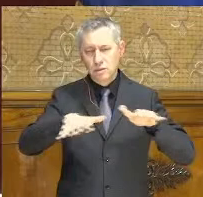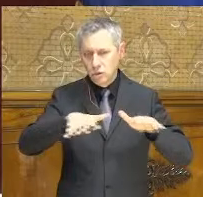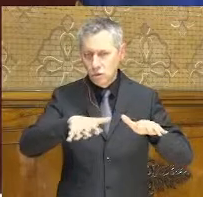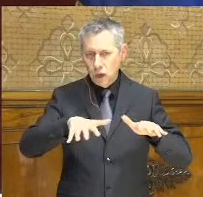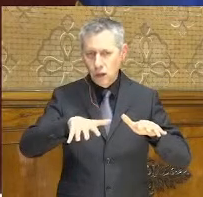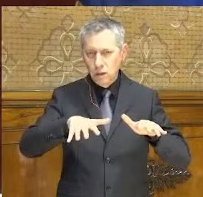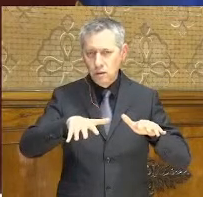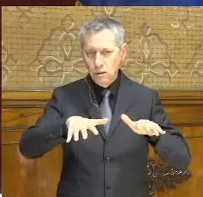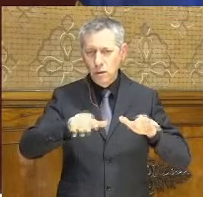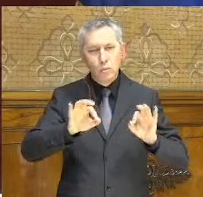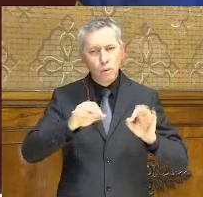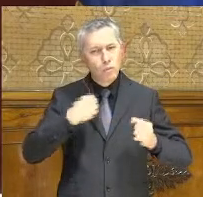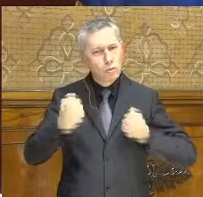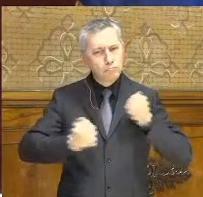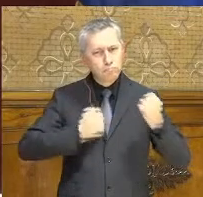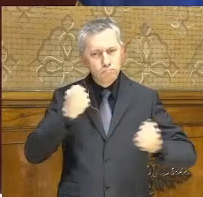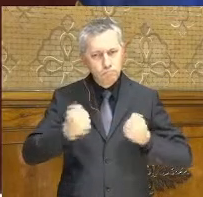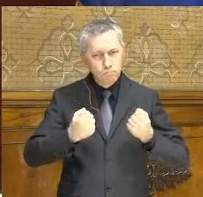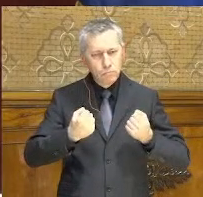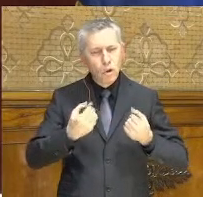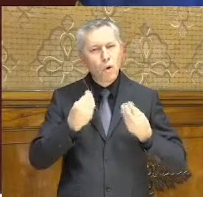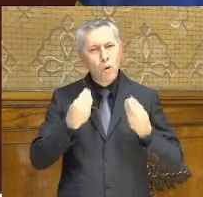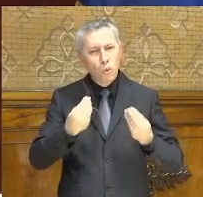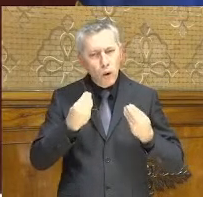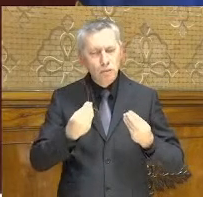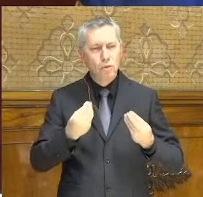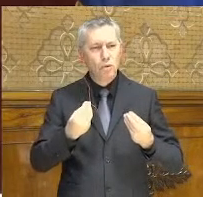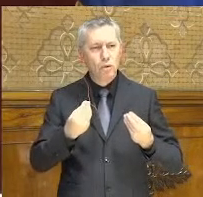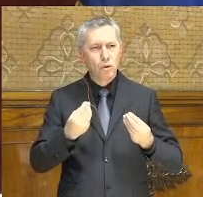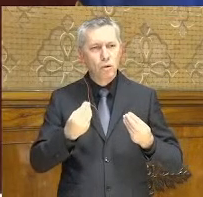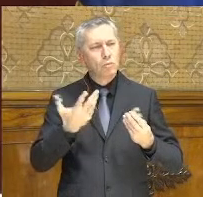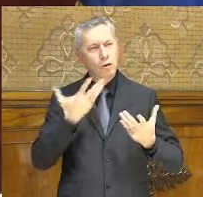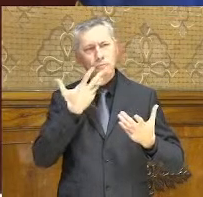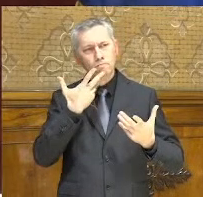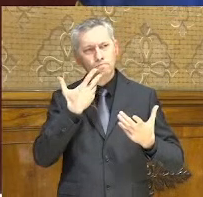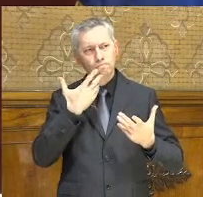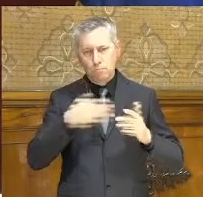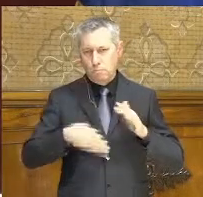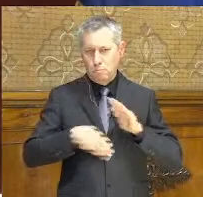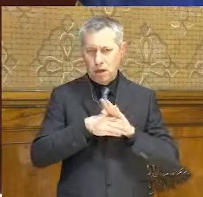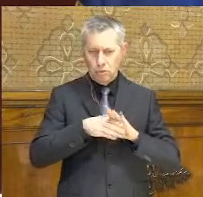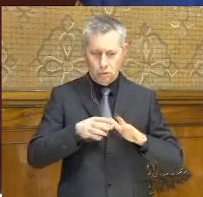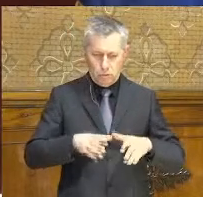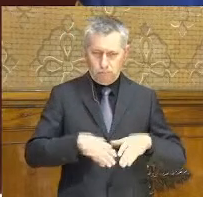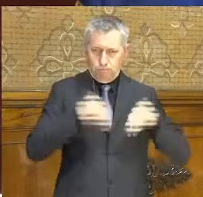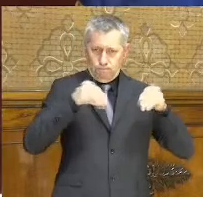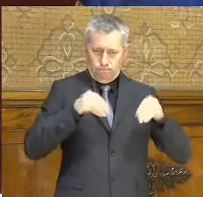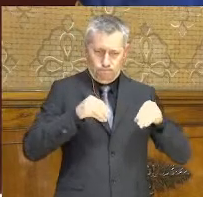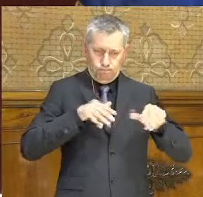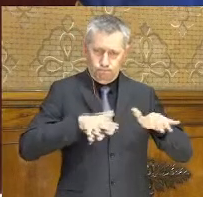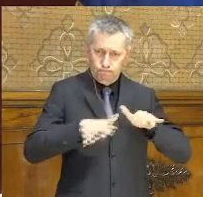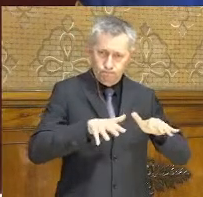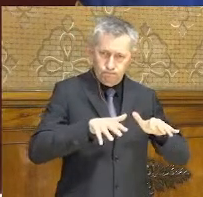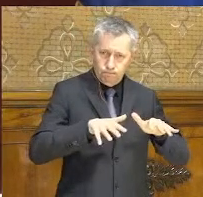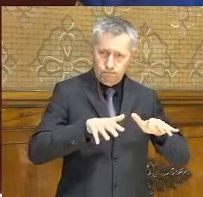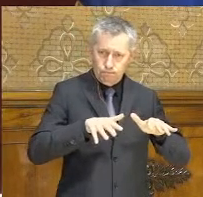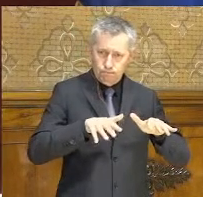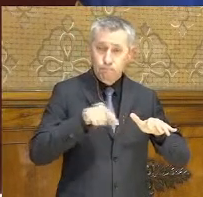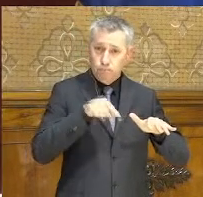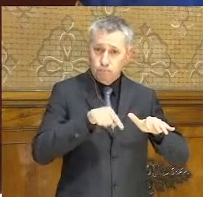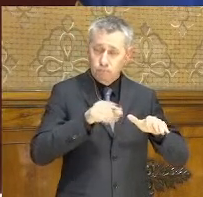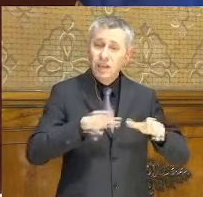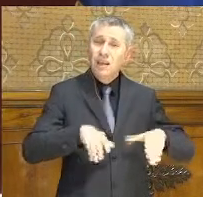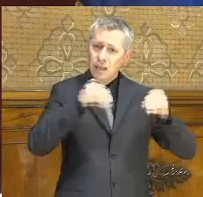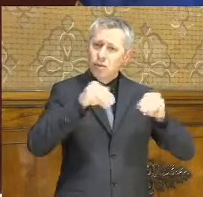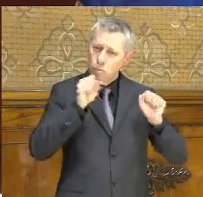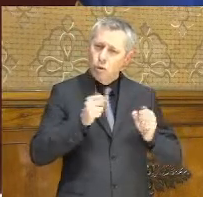act itself, and in distinction from its goal, the principle of an action can be represented time and